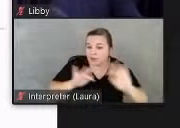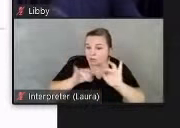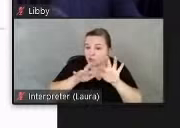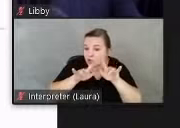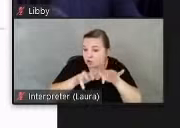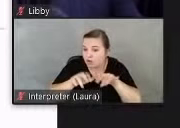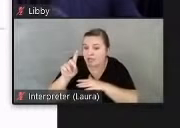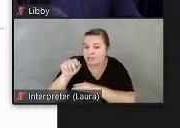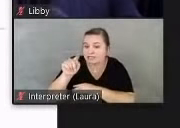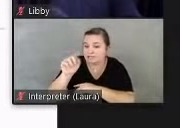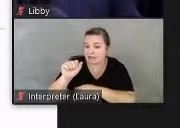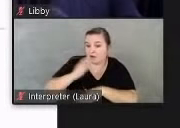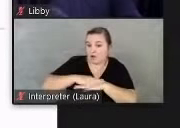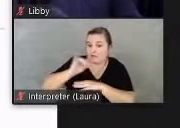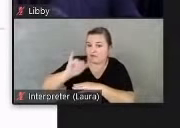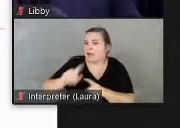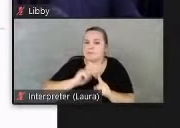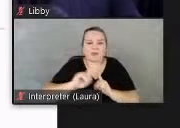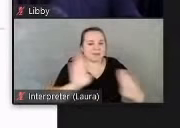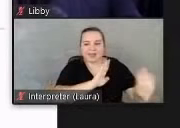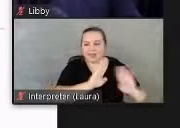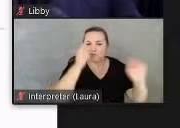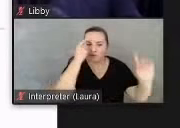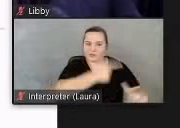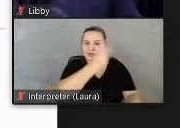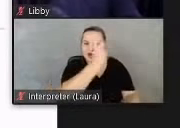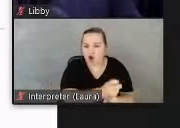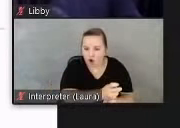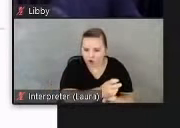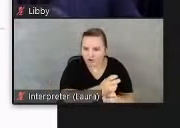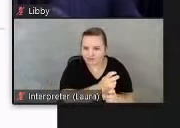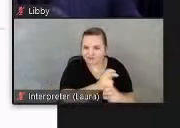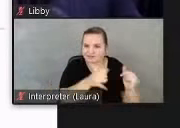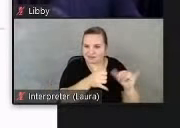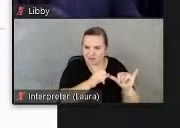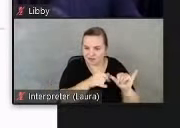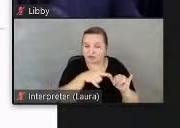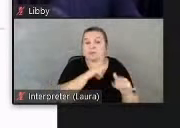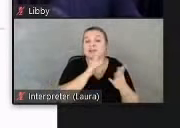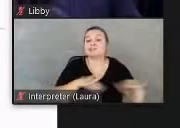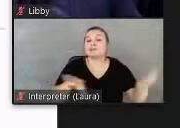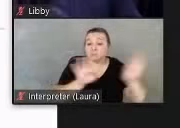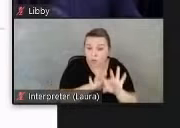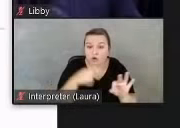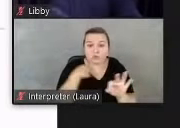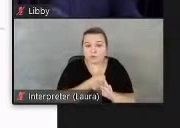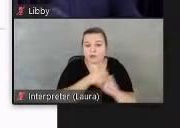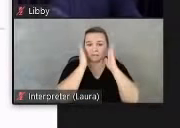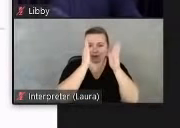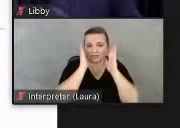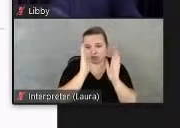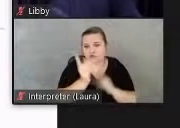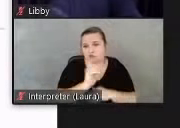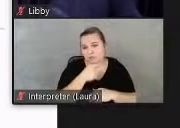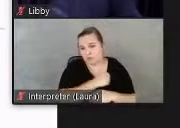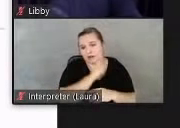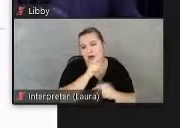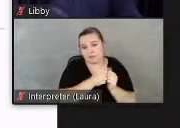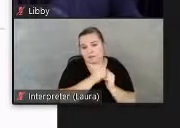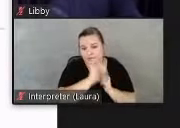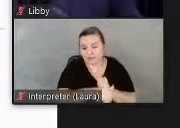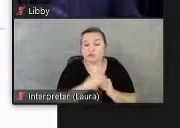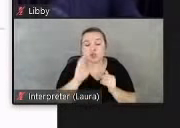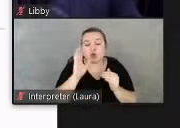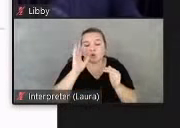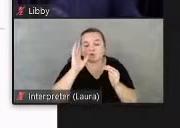they're doing on this. Behavior goals are harder to measure, but they're vital and they're important that we pay attention to where we are with this. So keep that in mind as we